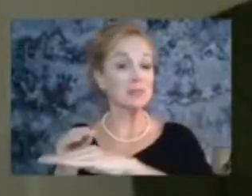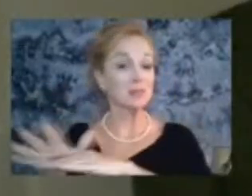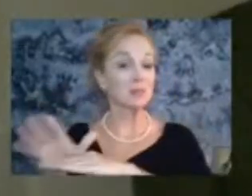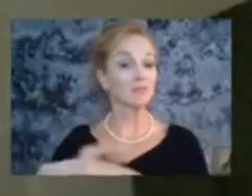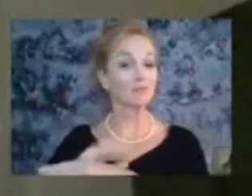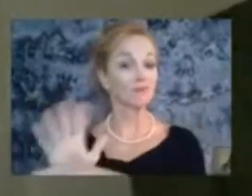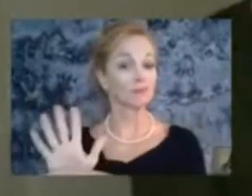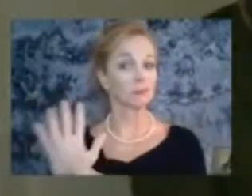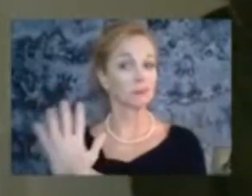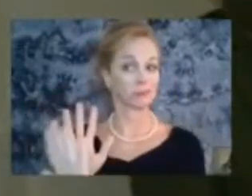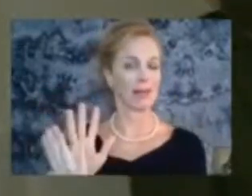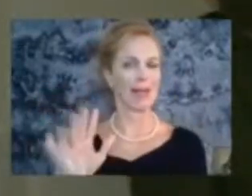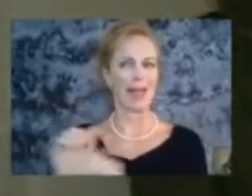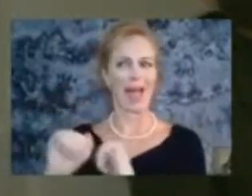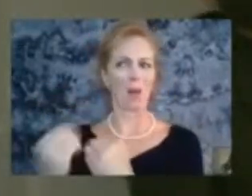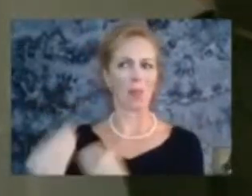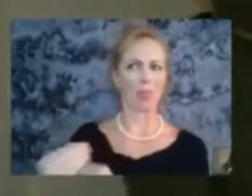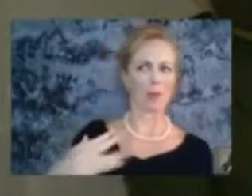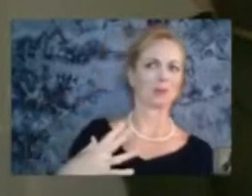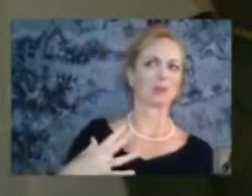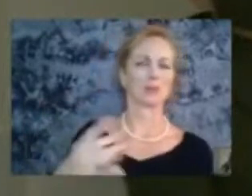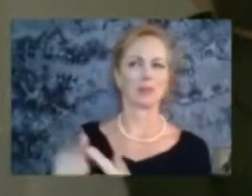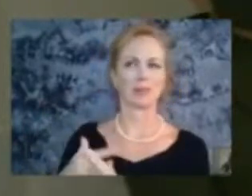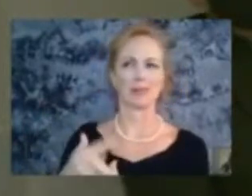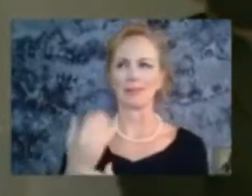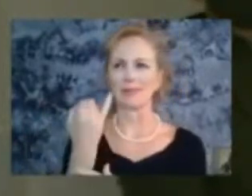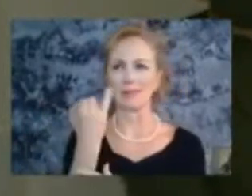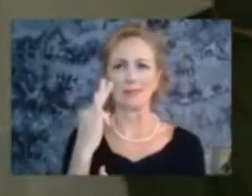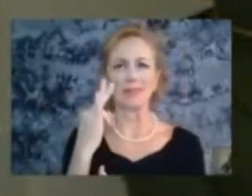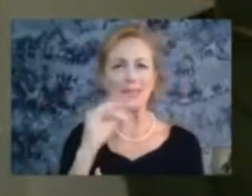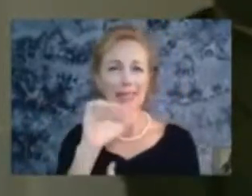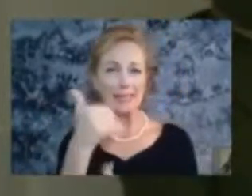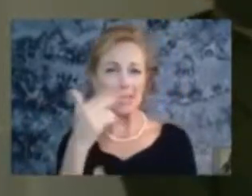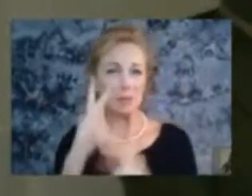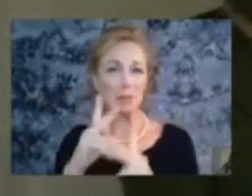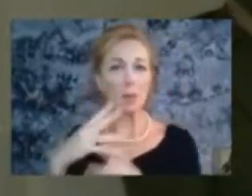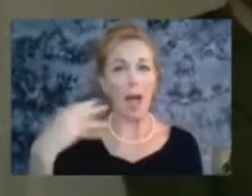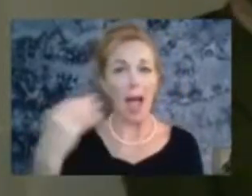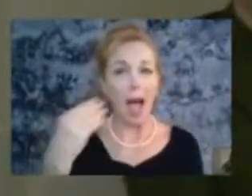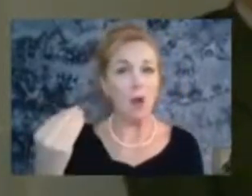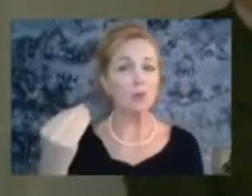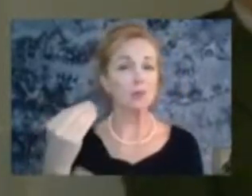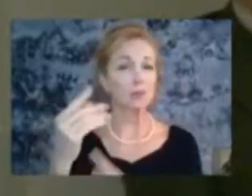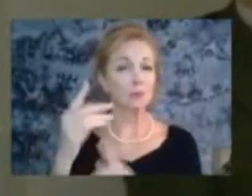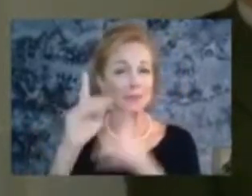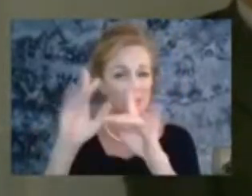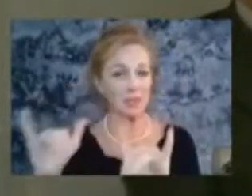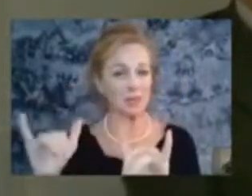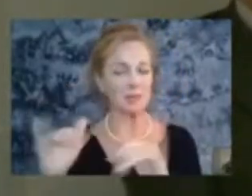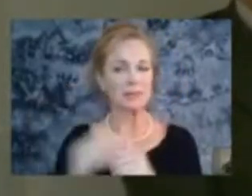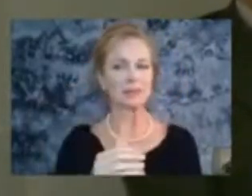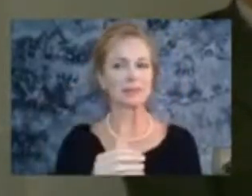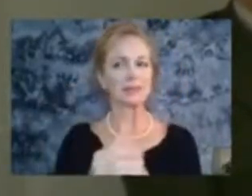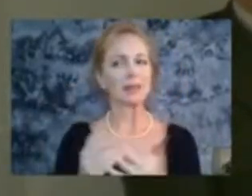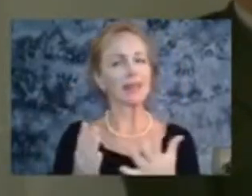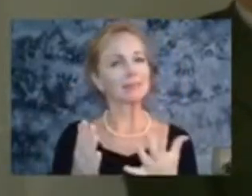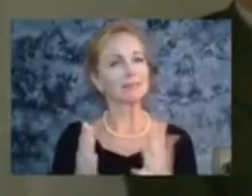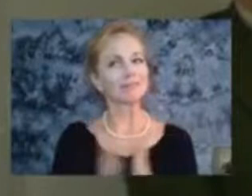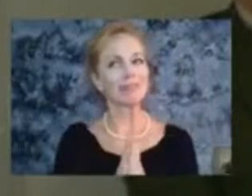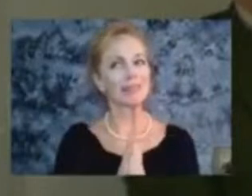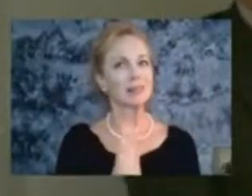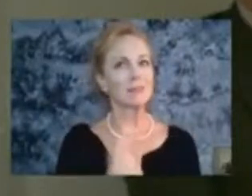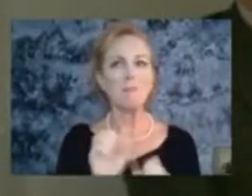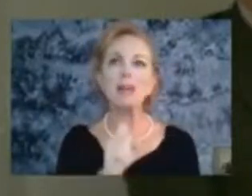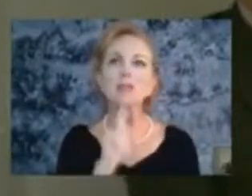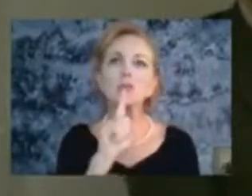if 10 people go out at one time, and things that we had to work through operationally to make sure we were ready, making sure we had our